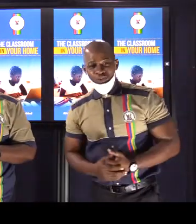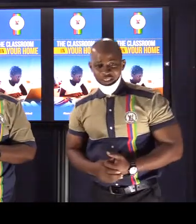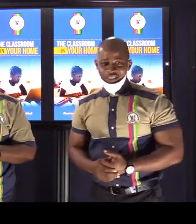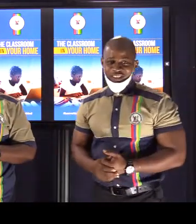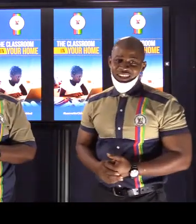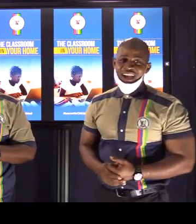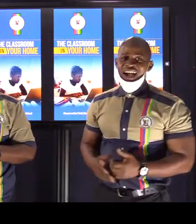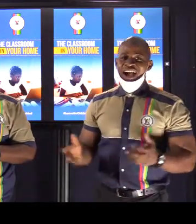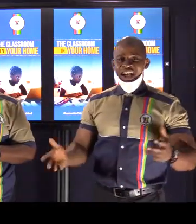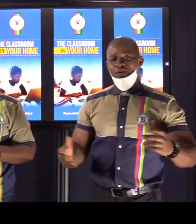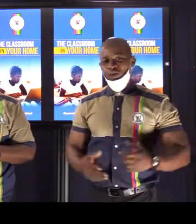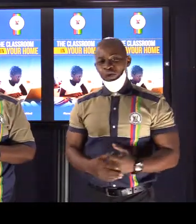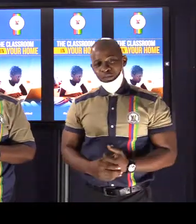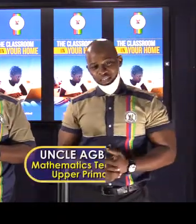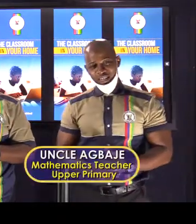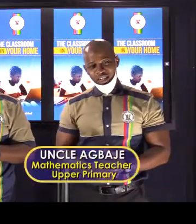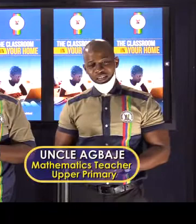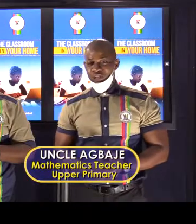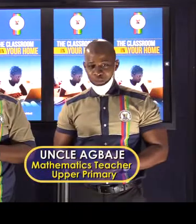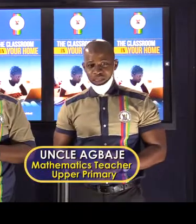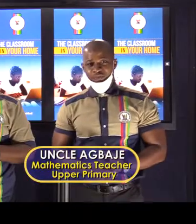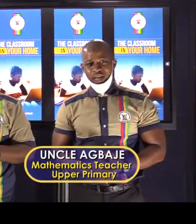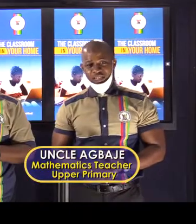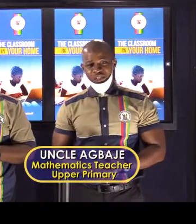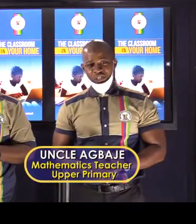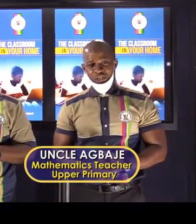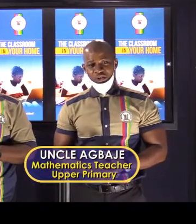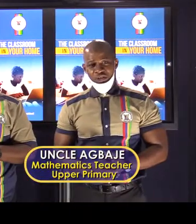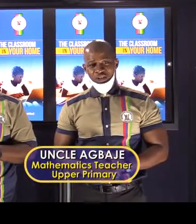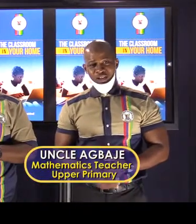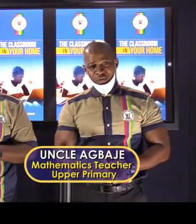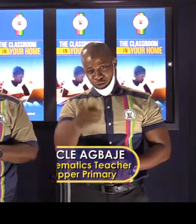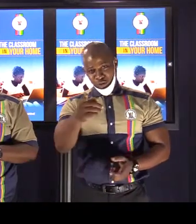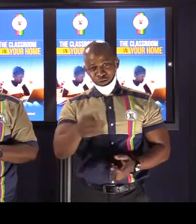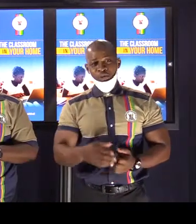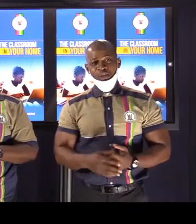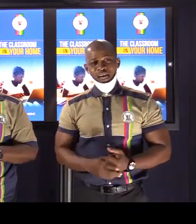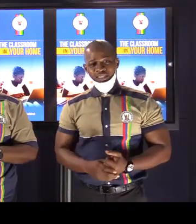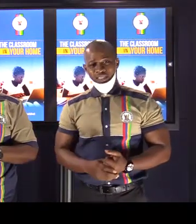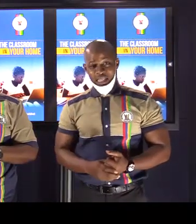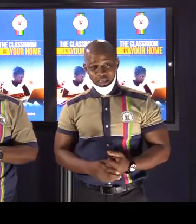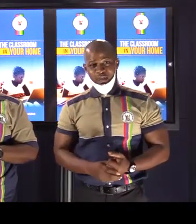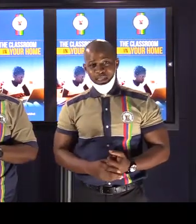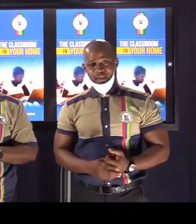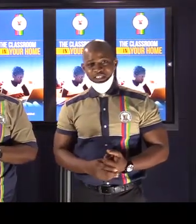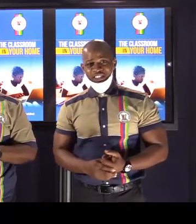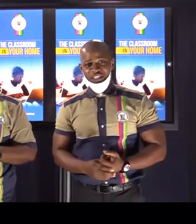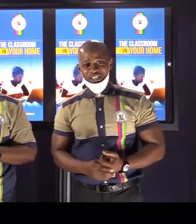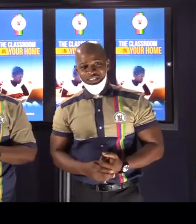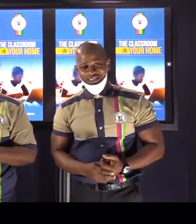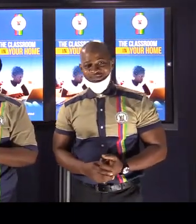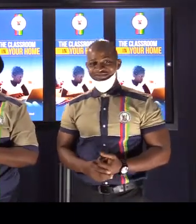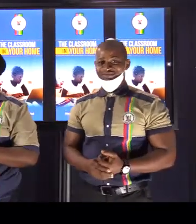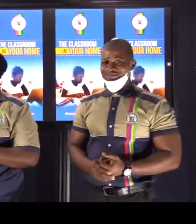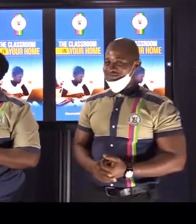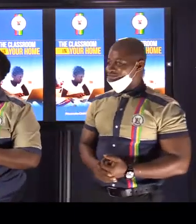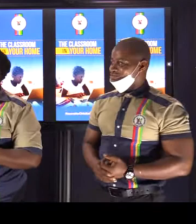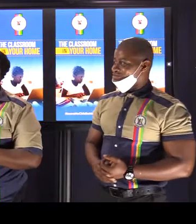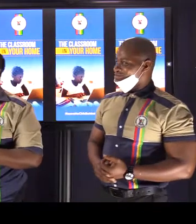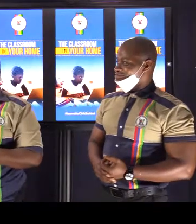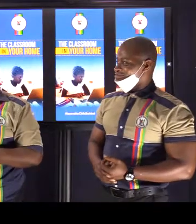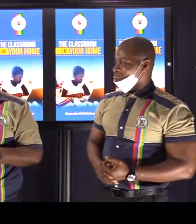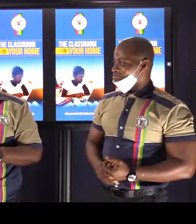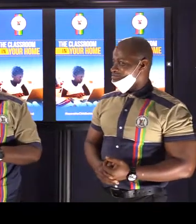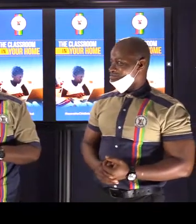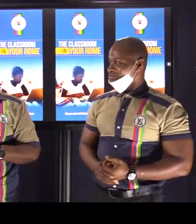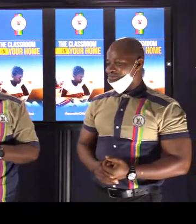Hello, children. I am Uncle Agbaje, your mathematics teacher. But you know me as the mathematician. Uncle Popo